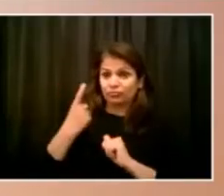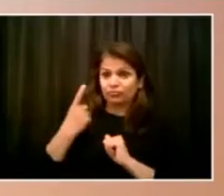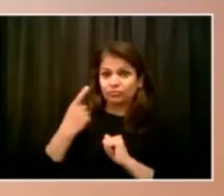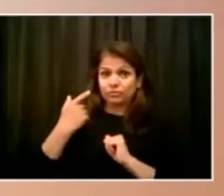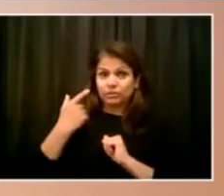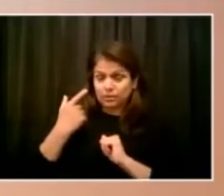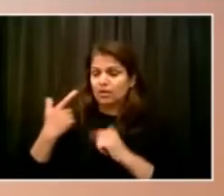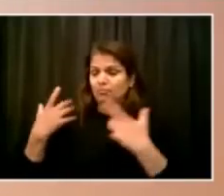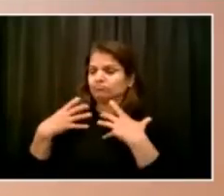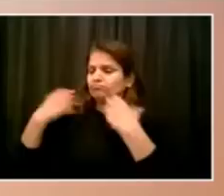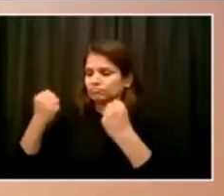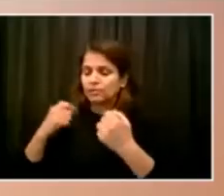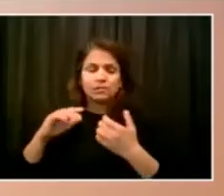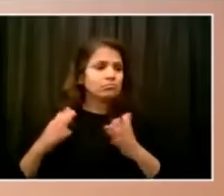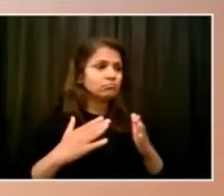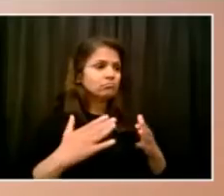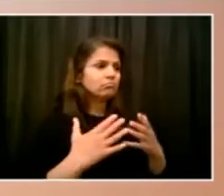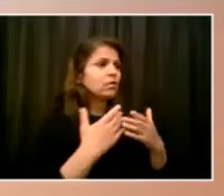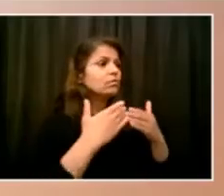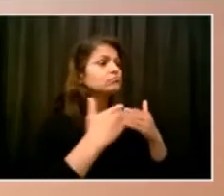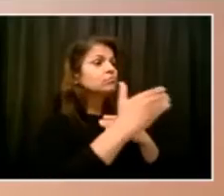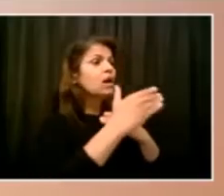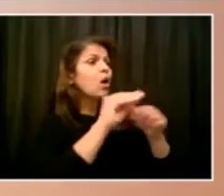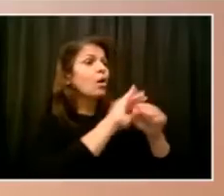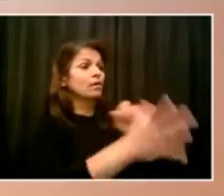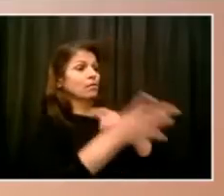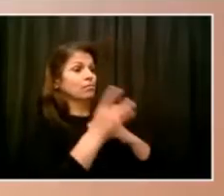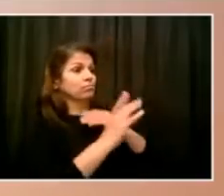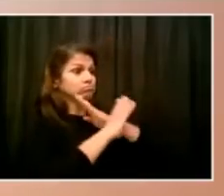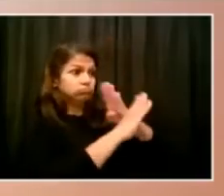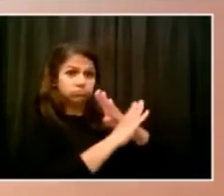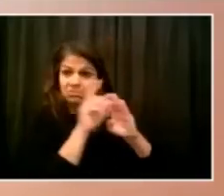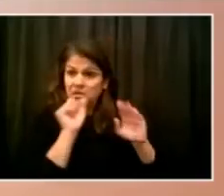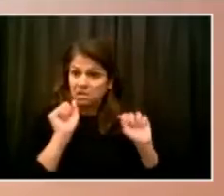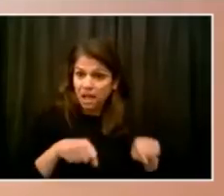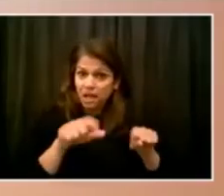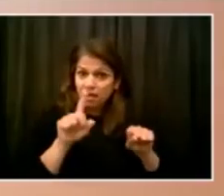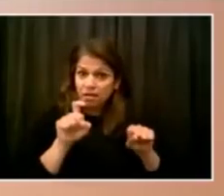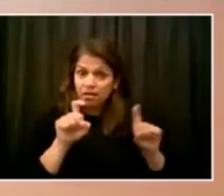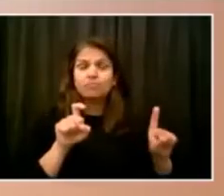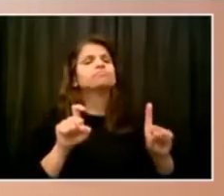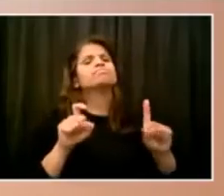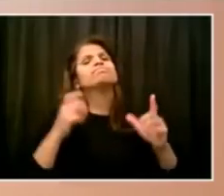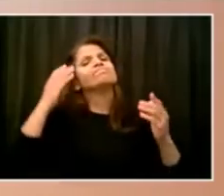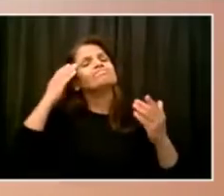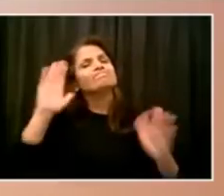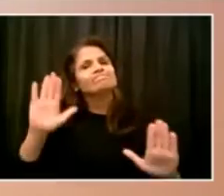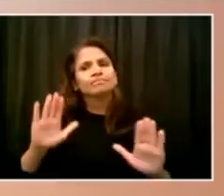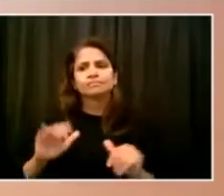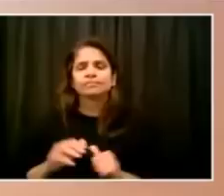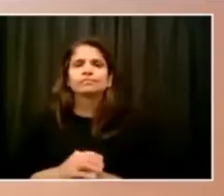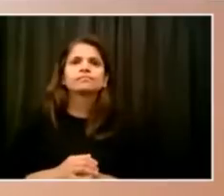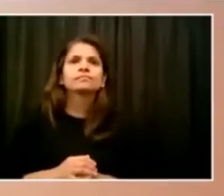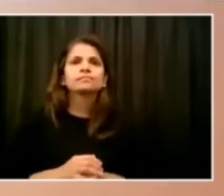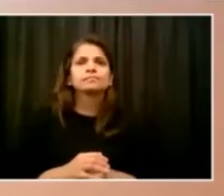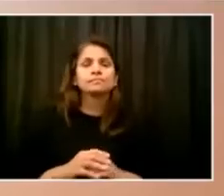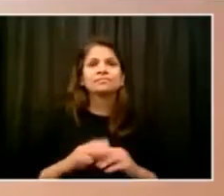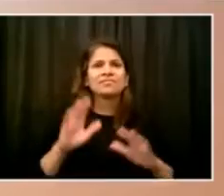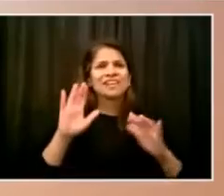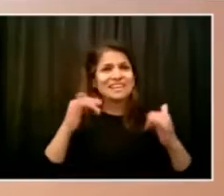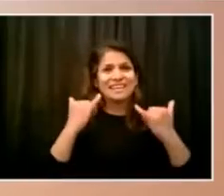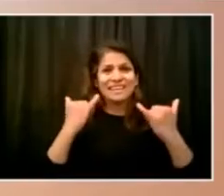be more eligible for certain activities than somebody else. We have real challenges right now. One, sort